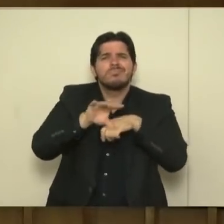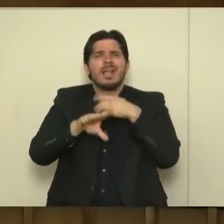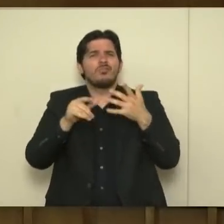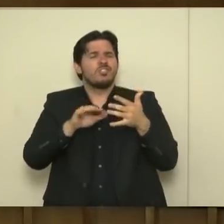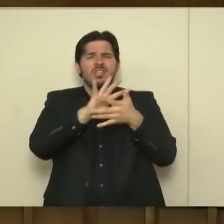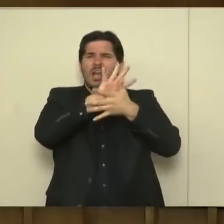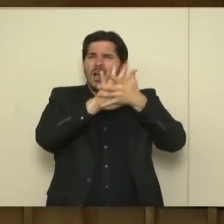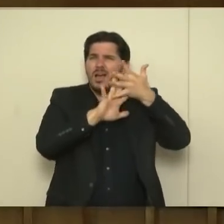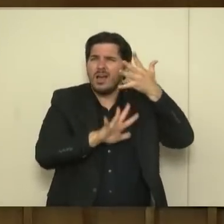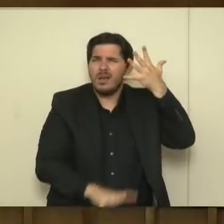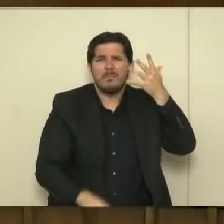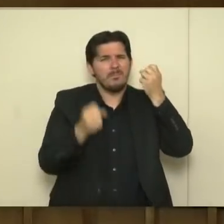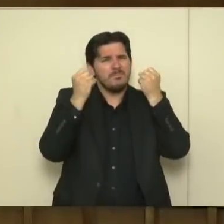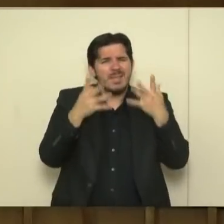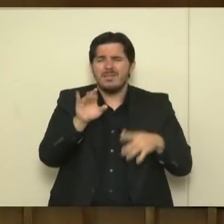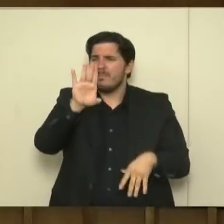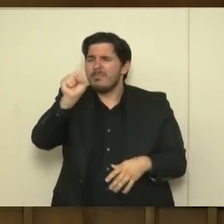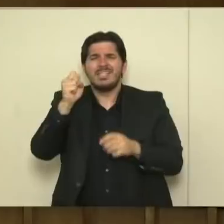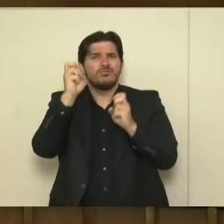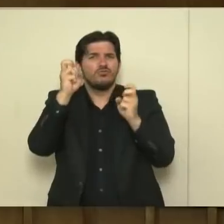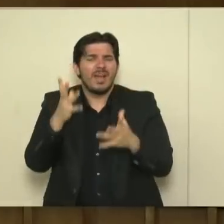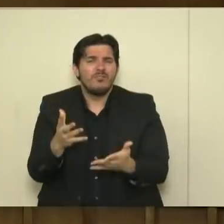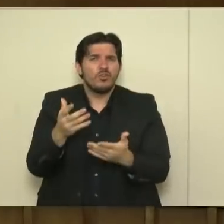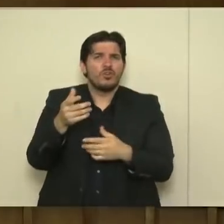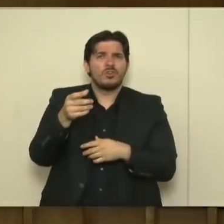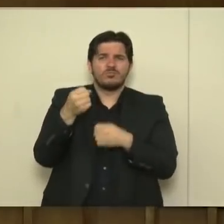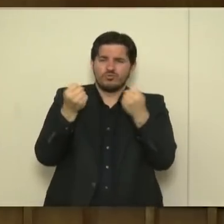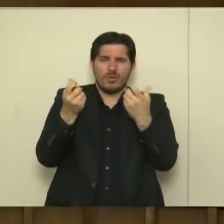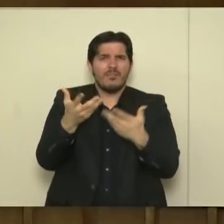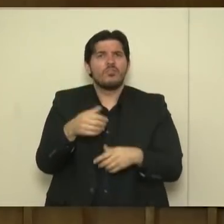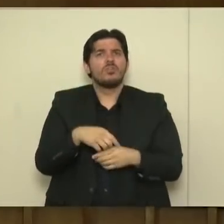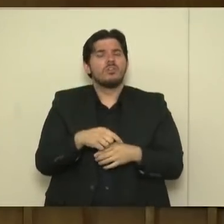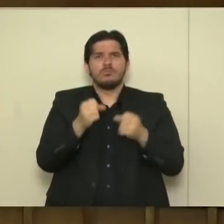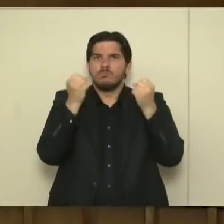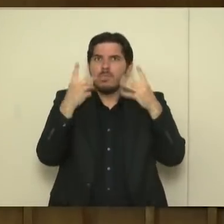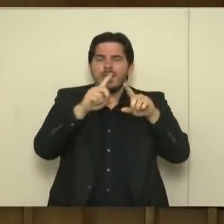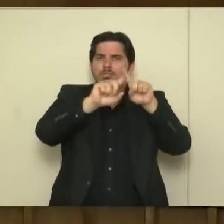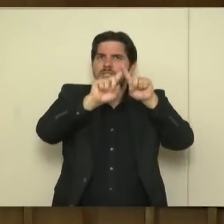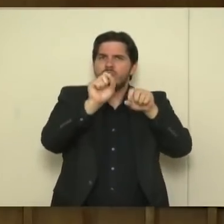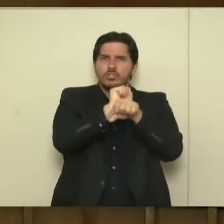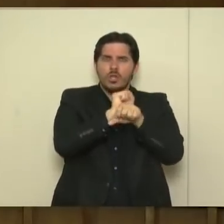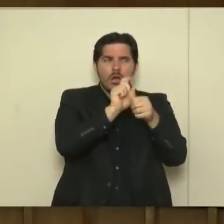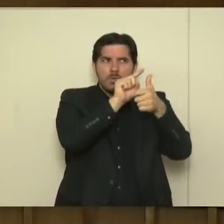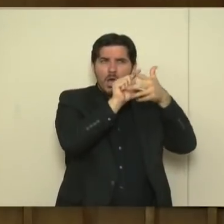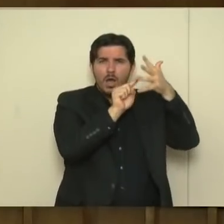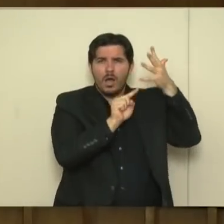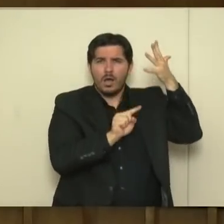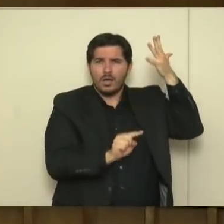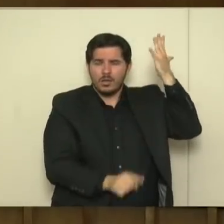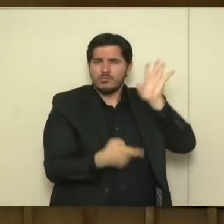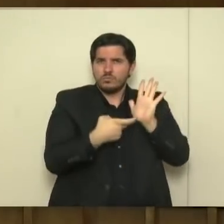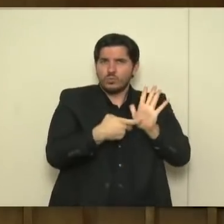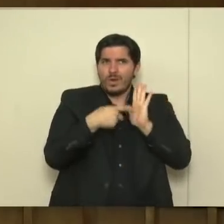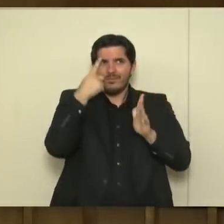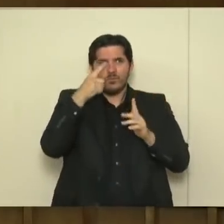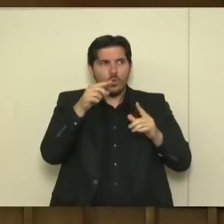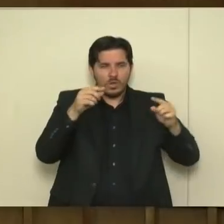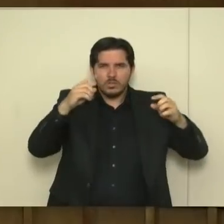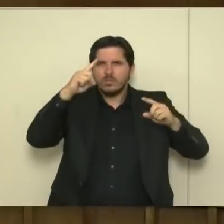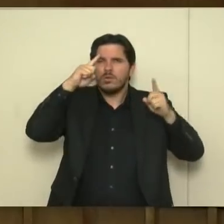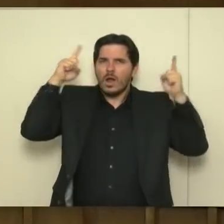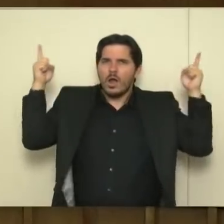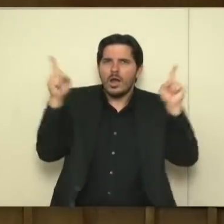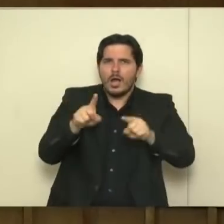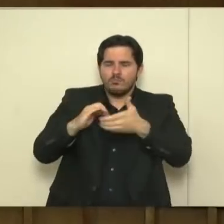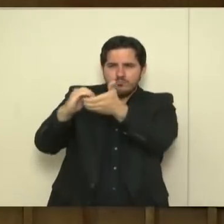many roles that it takes to pull off a successful school reentry. We know that as we go back,